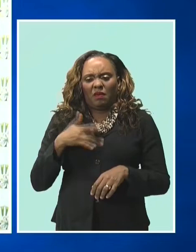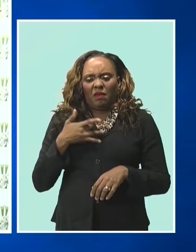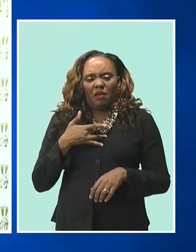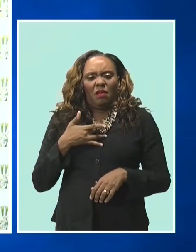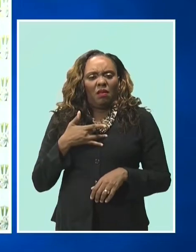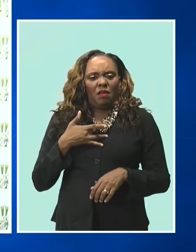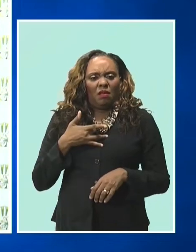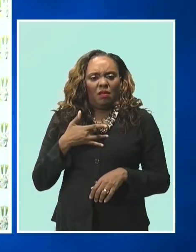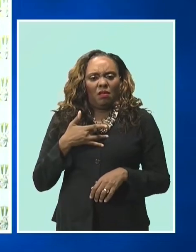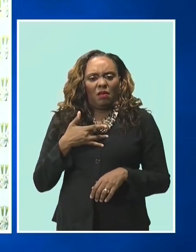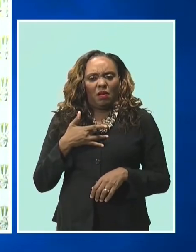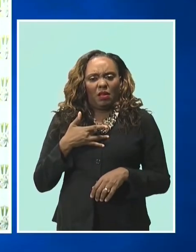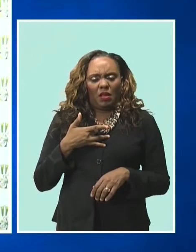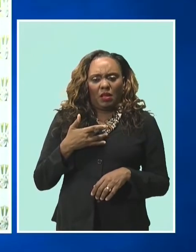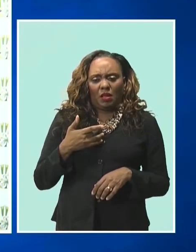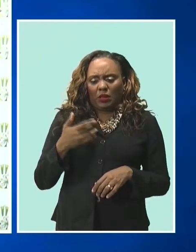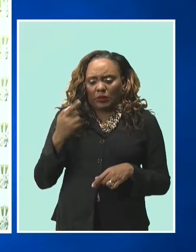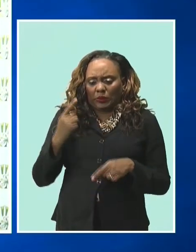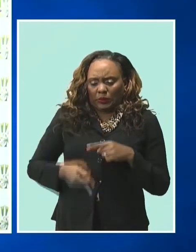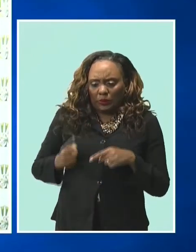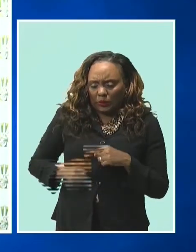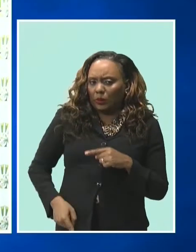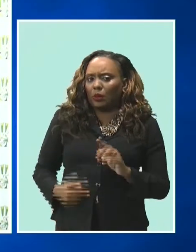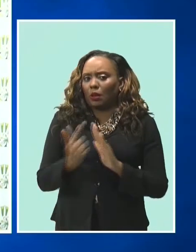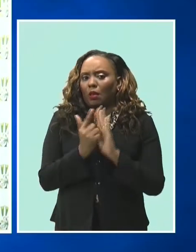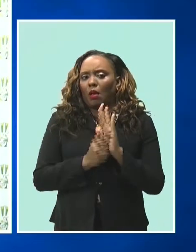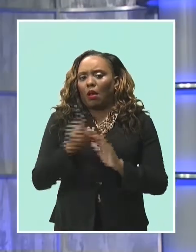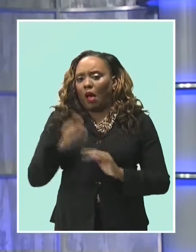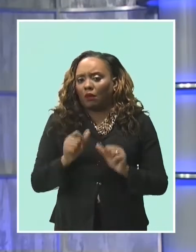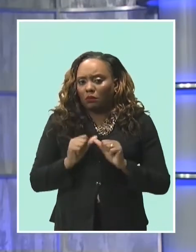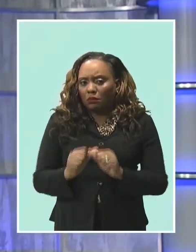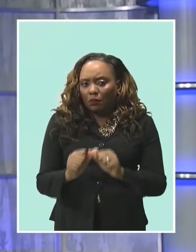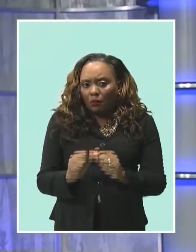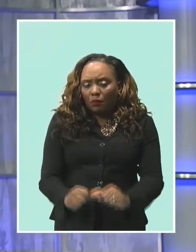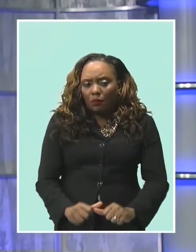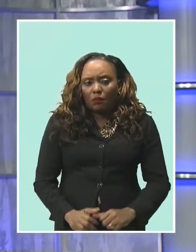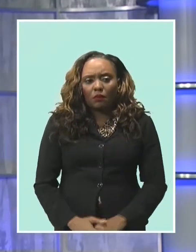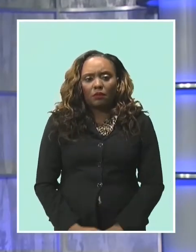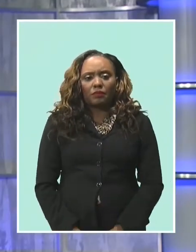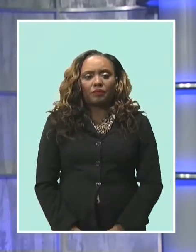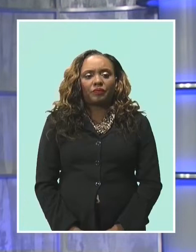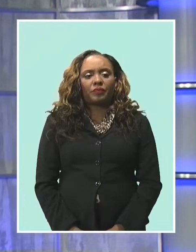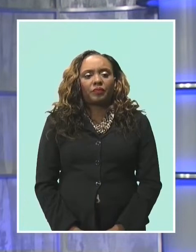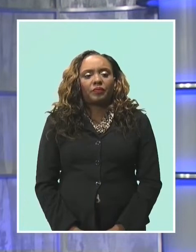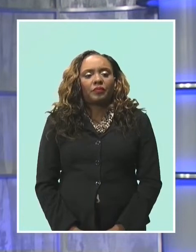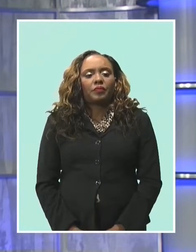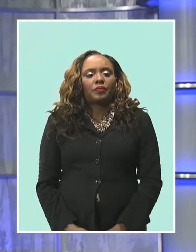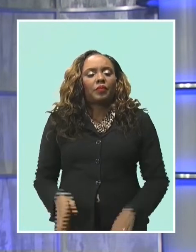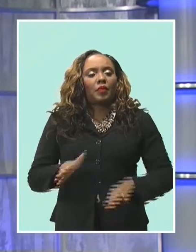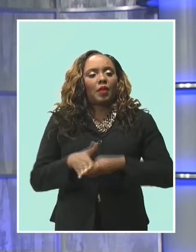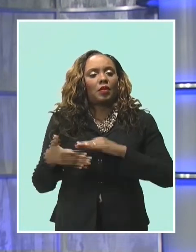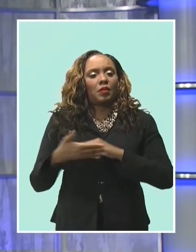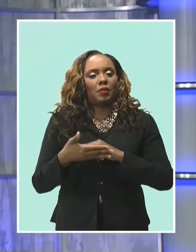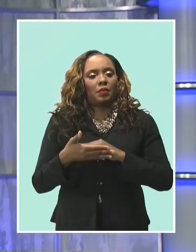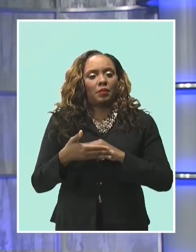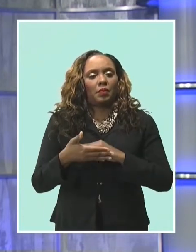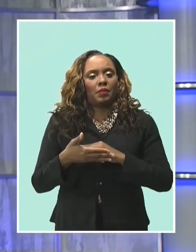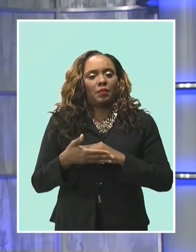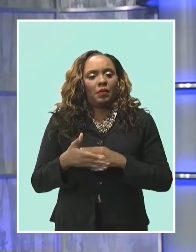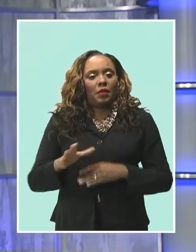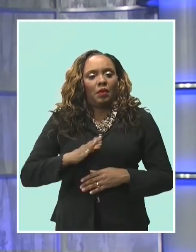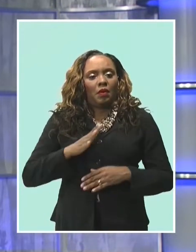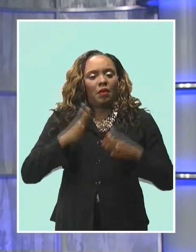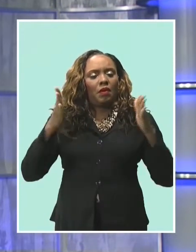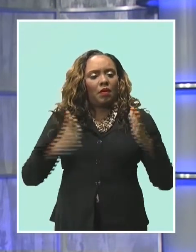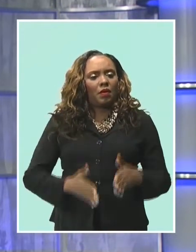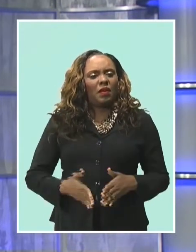human safety. Law and order will be maintained. Jamaican officials are optimistic the continued use of